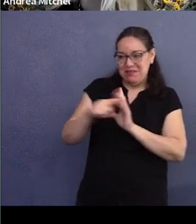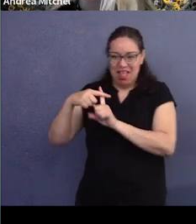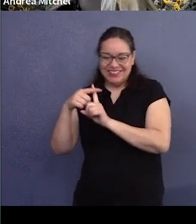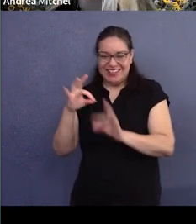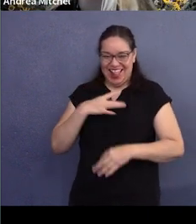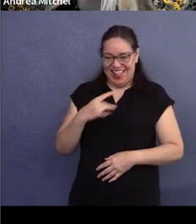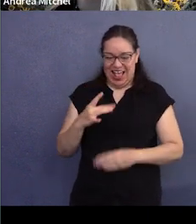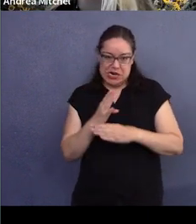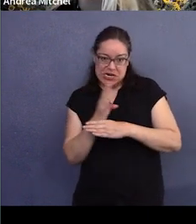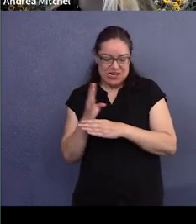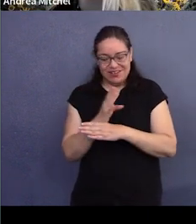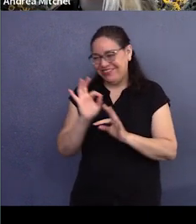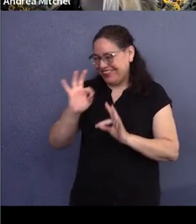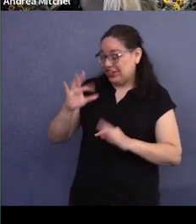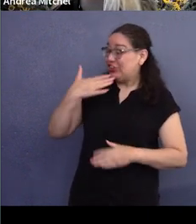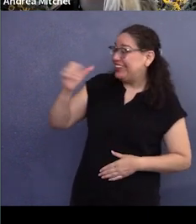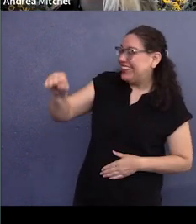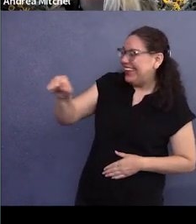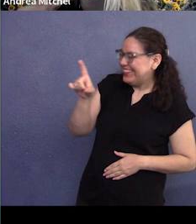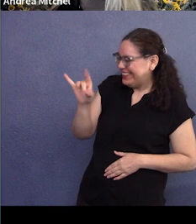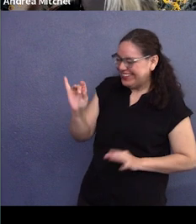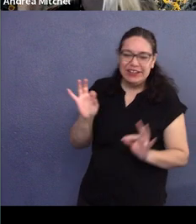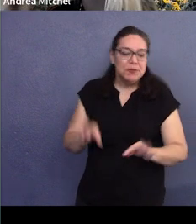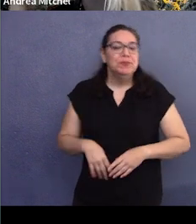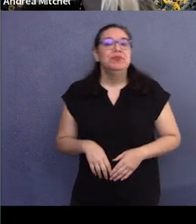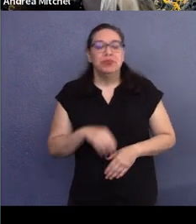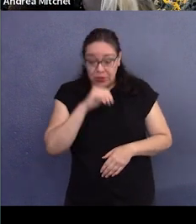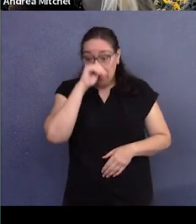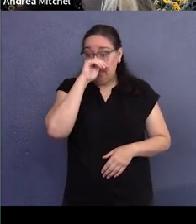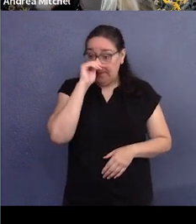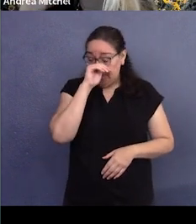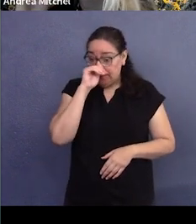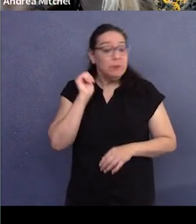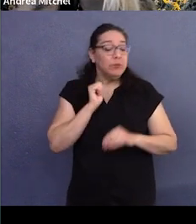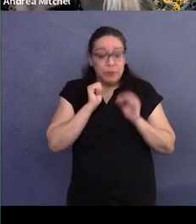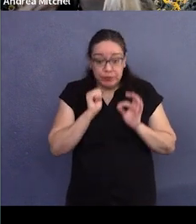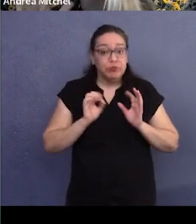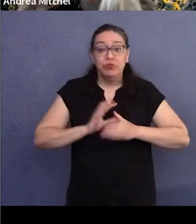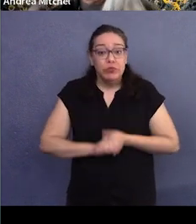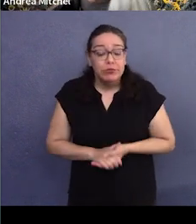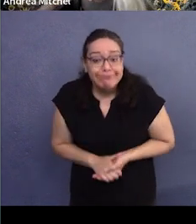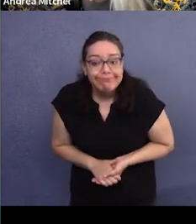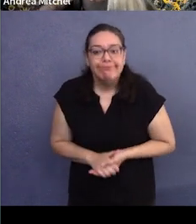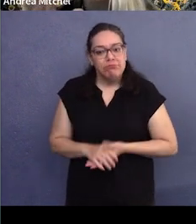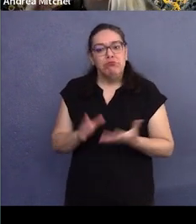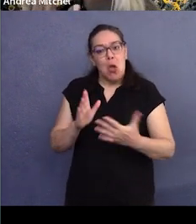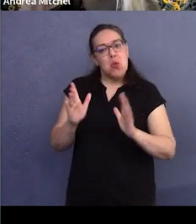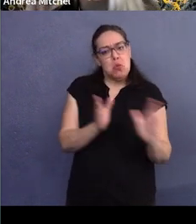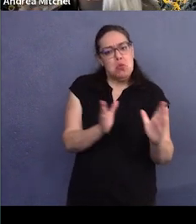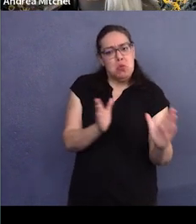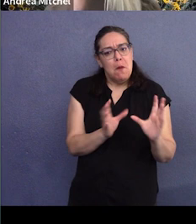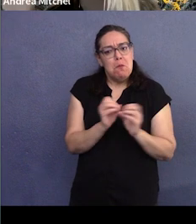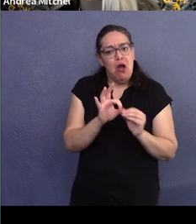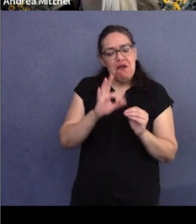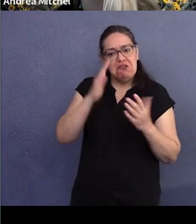do. Good. All right. So we're in the in the lower level of knowledge, and